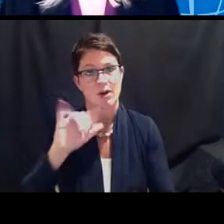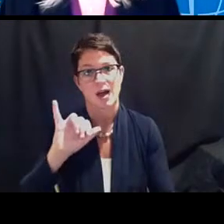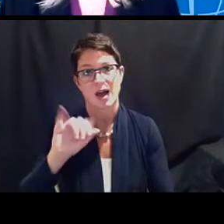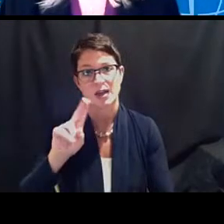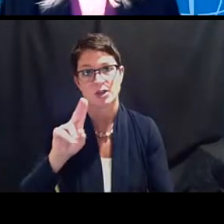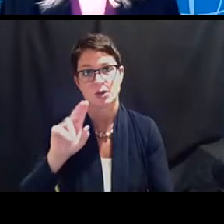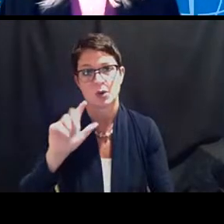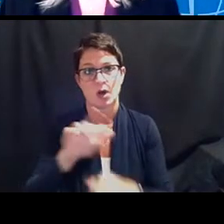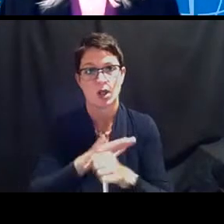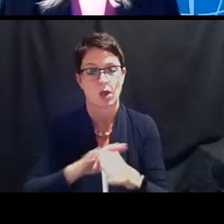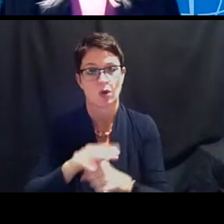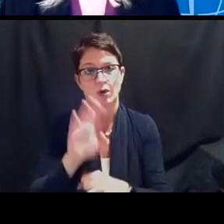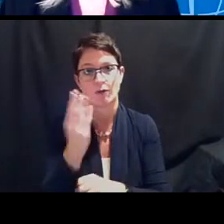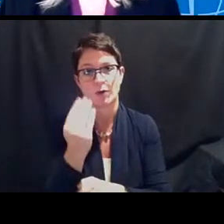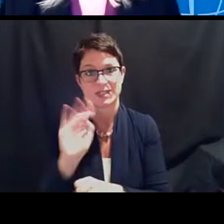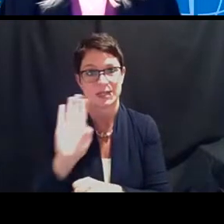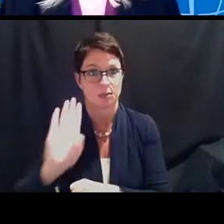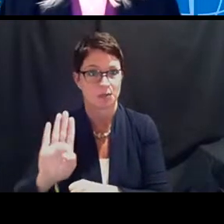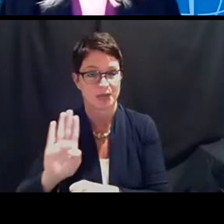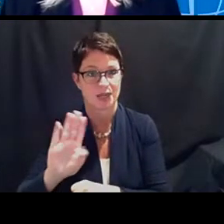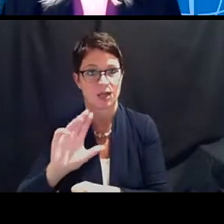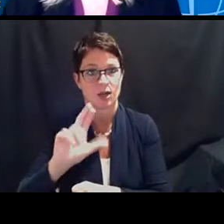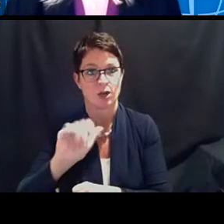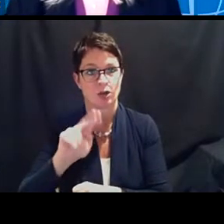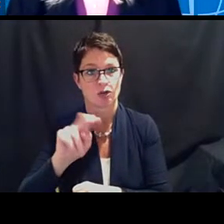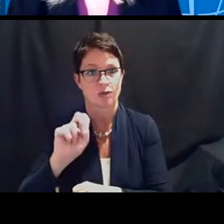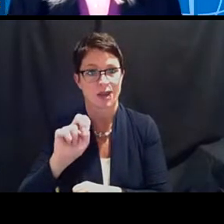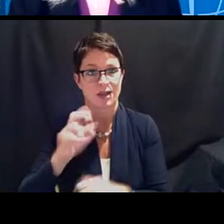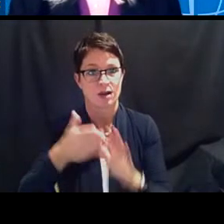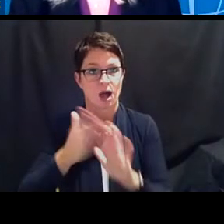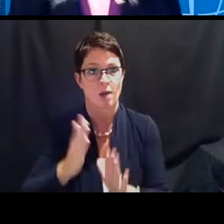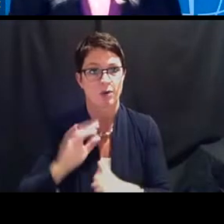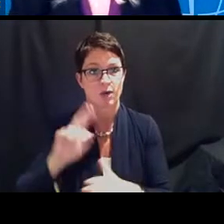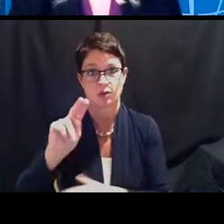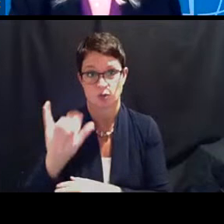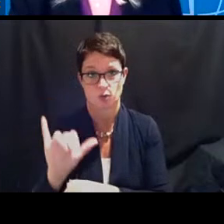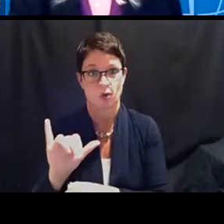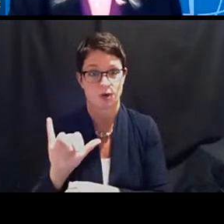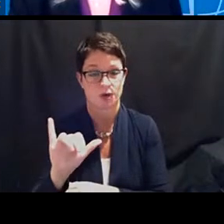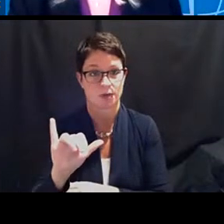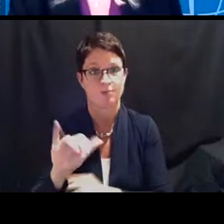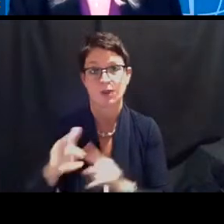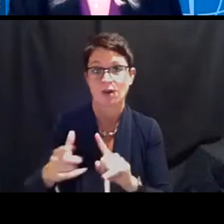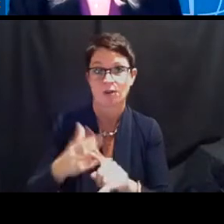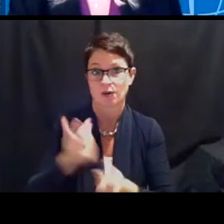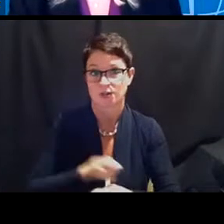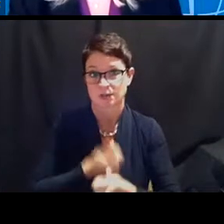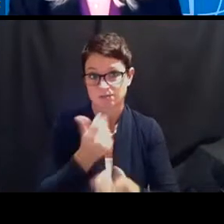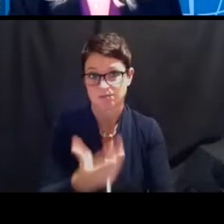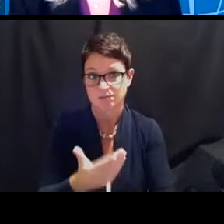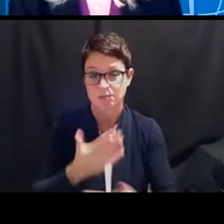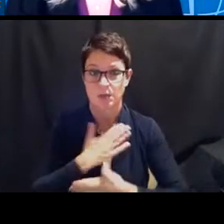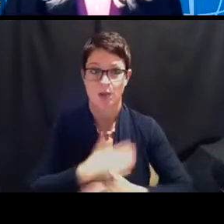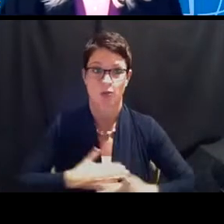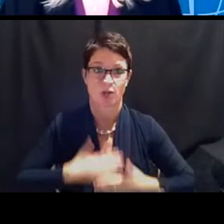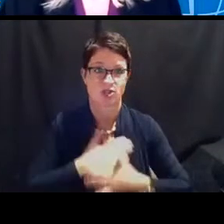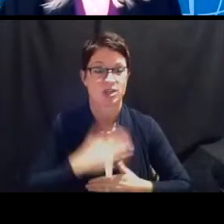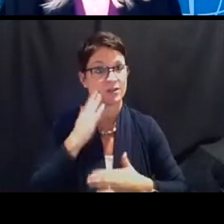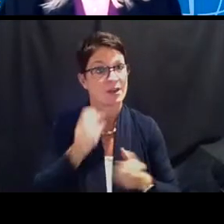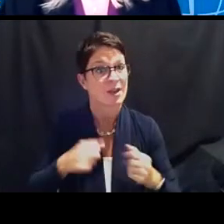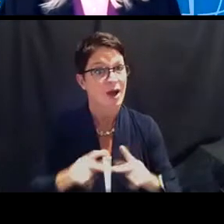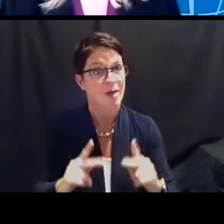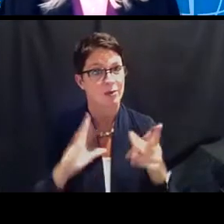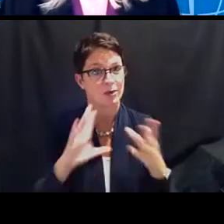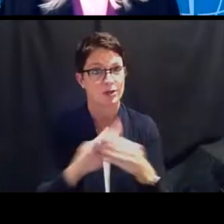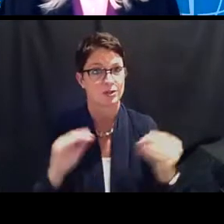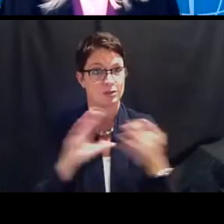Local 14B, which is the crane operators of New York. First, I want to express my appreciation for the opportunity to